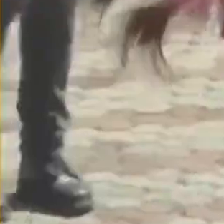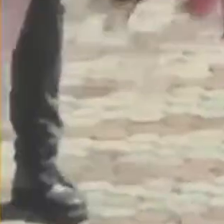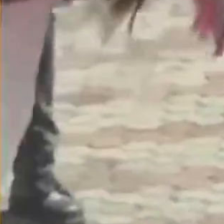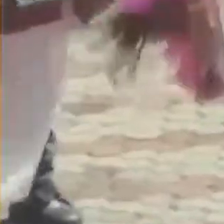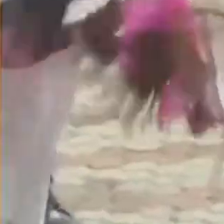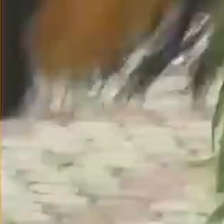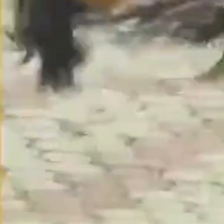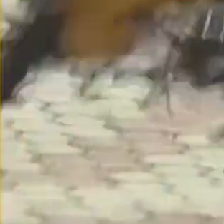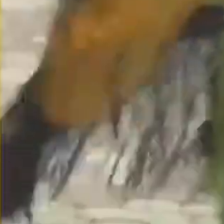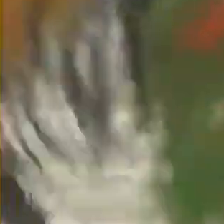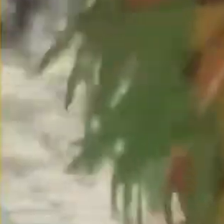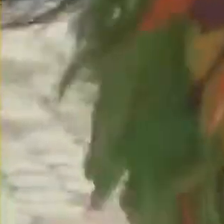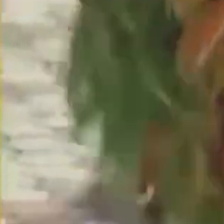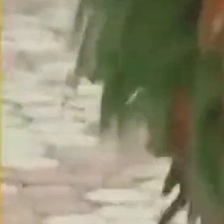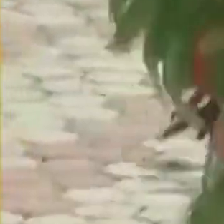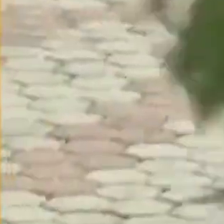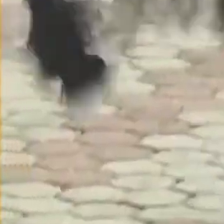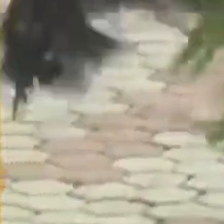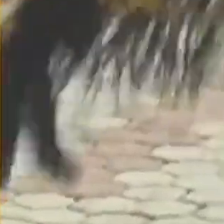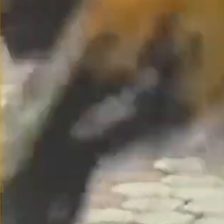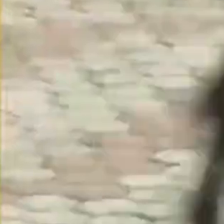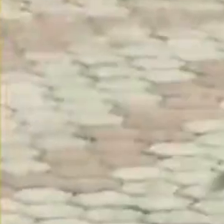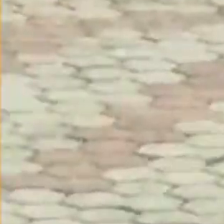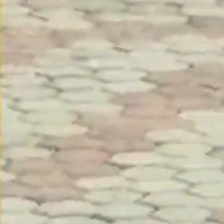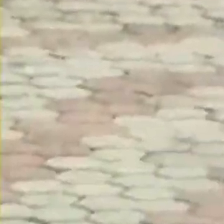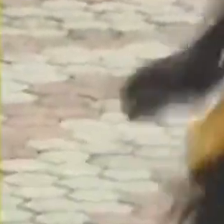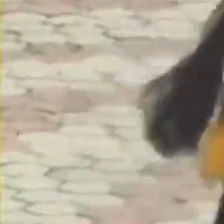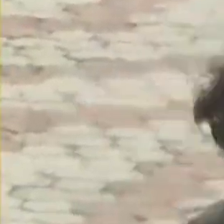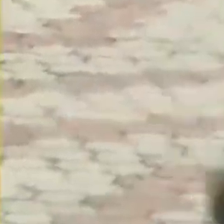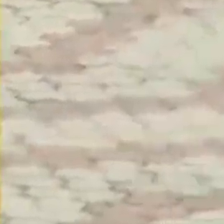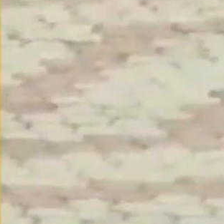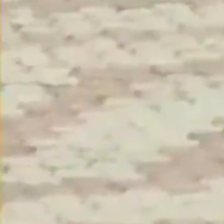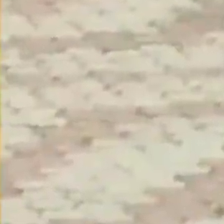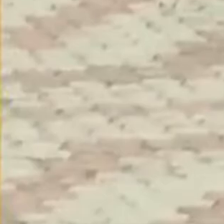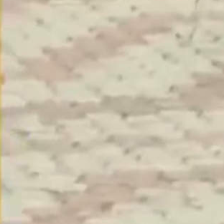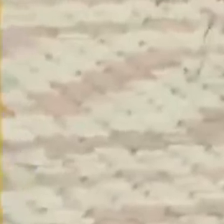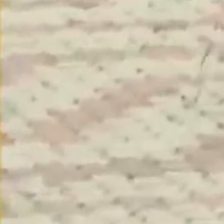remains as part of our calendar of events.